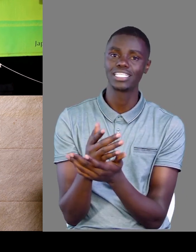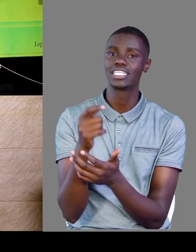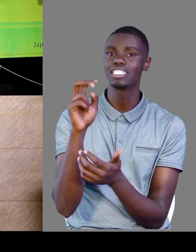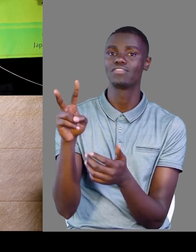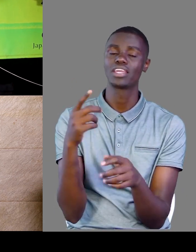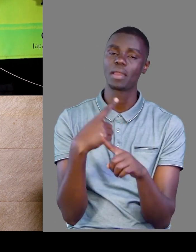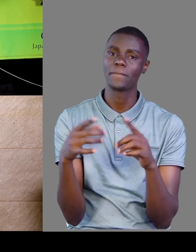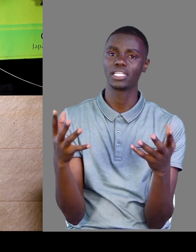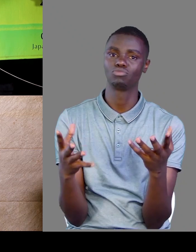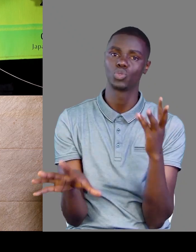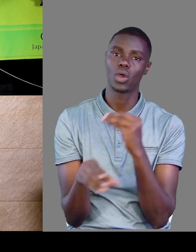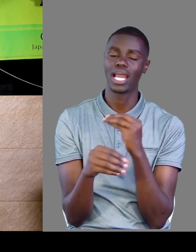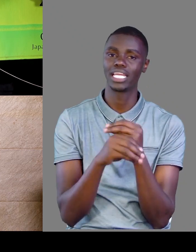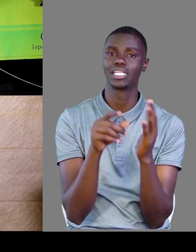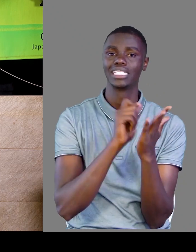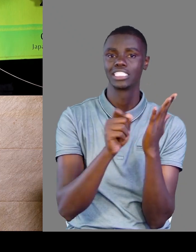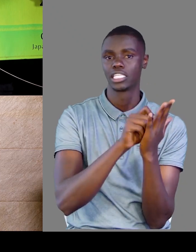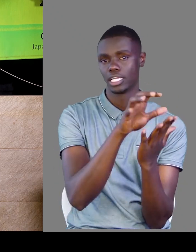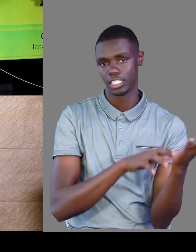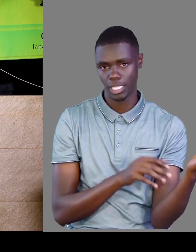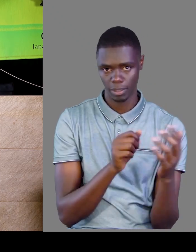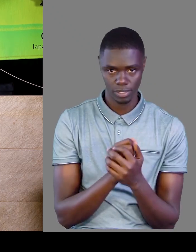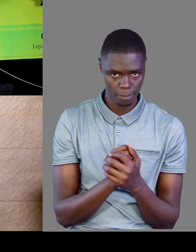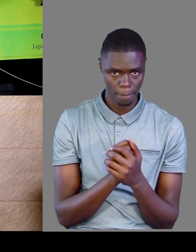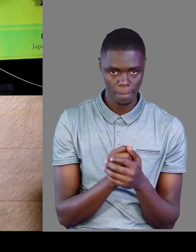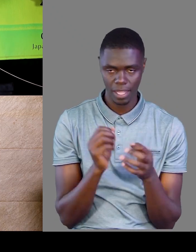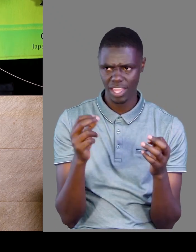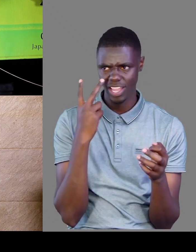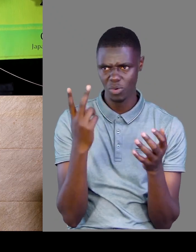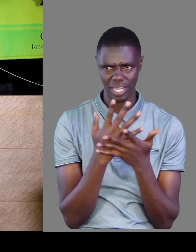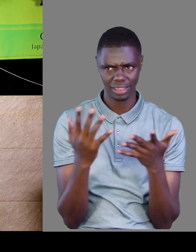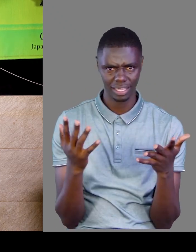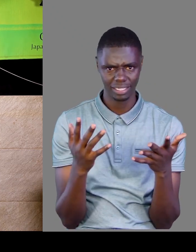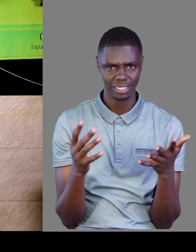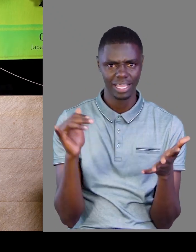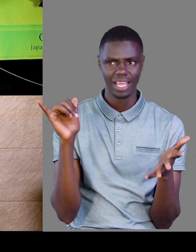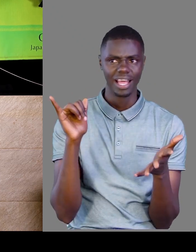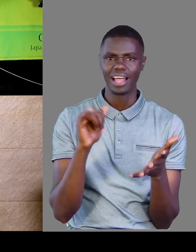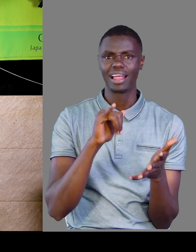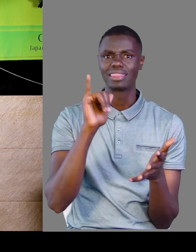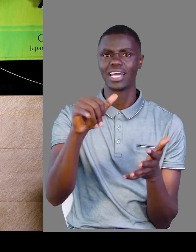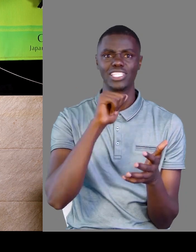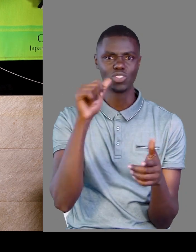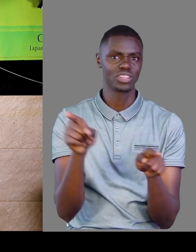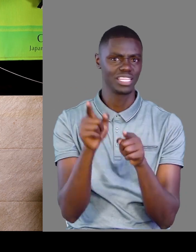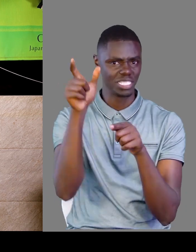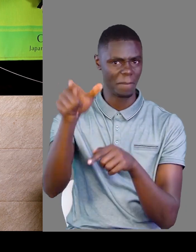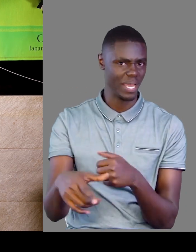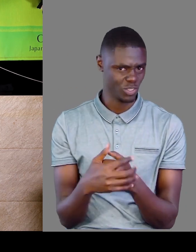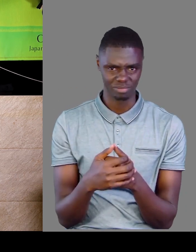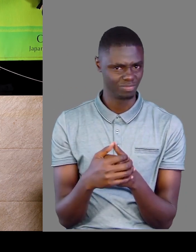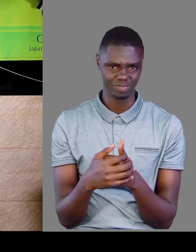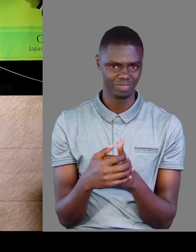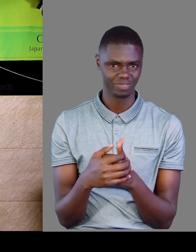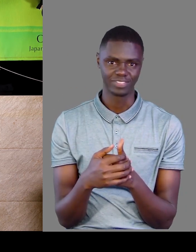bit scripted, I might say, because if I look at things, that's not the same person I am right now. So